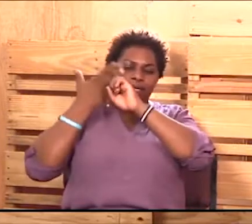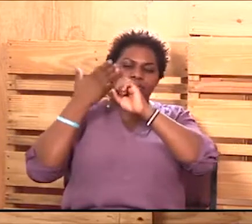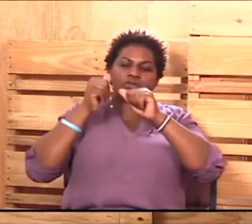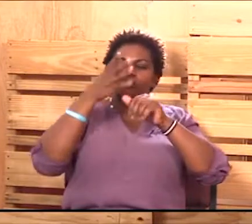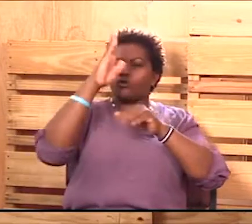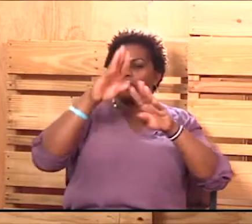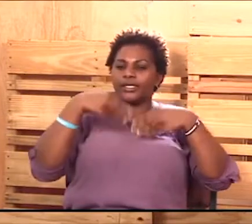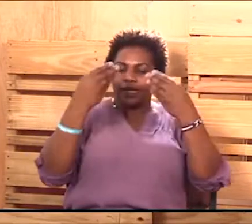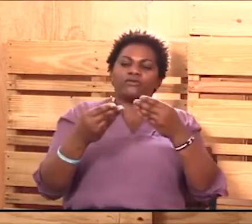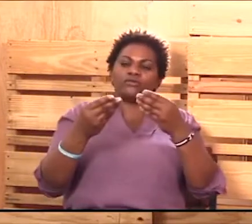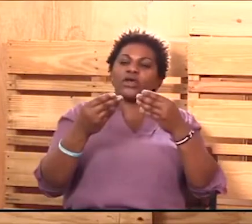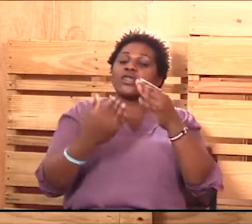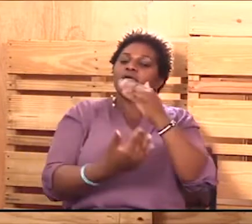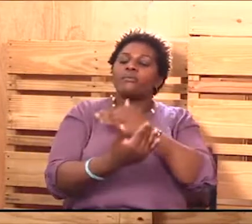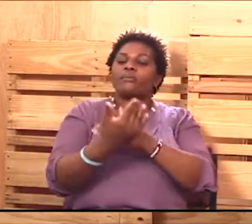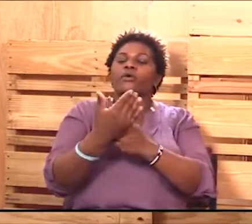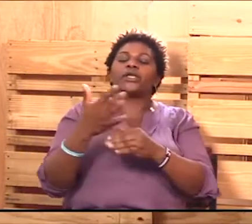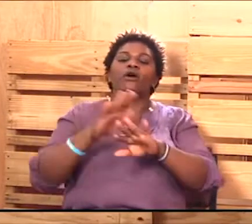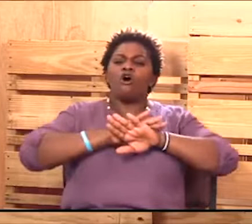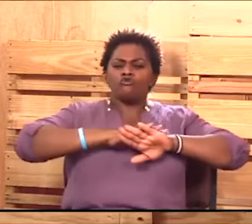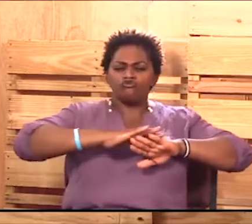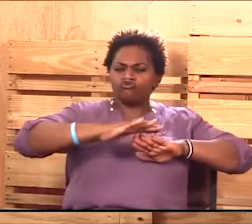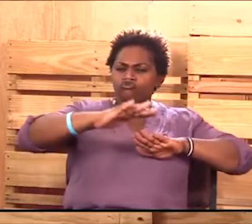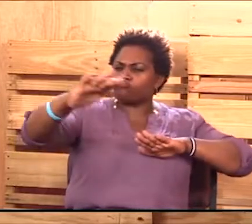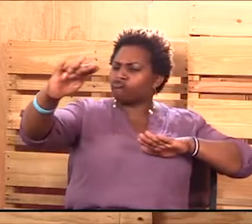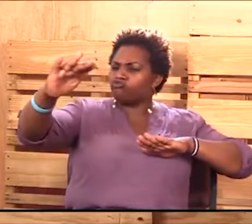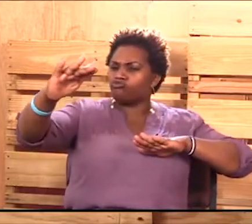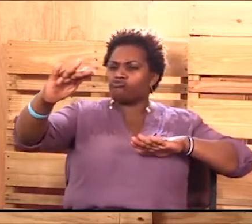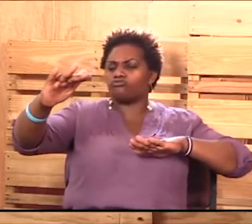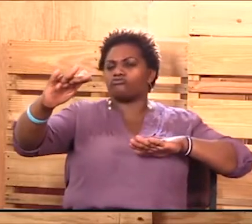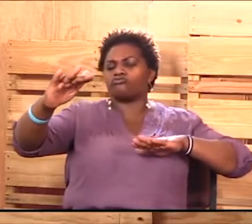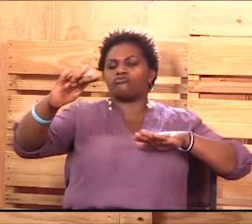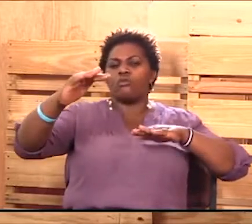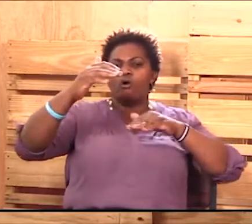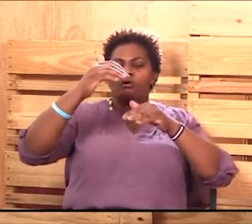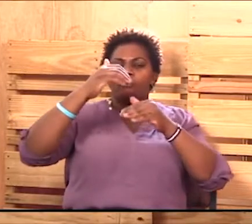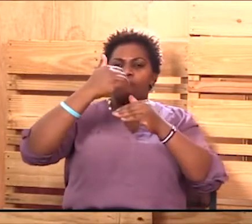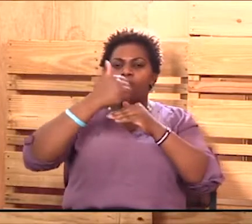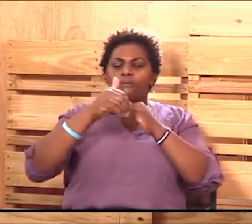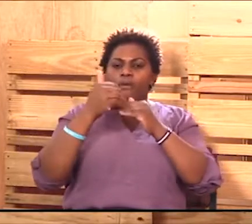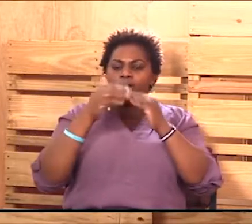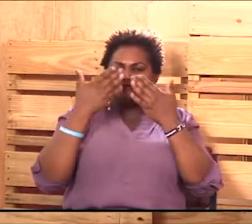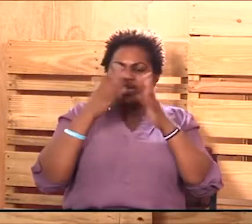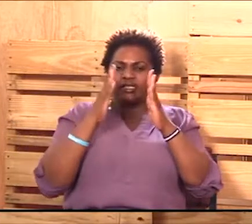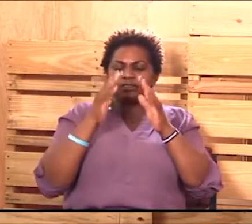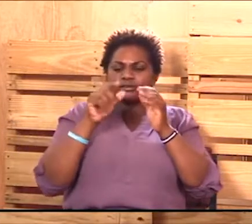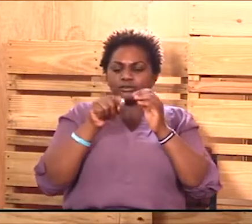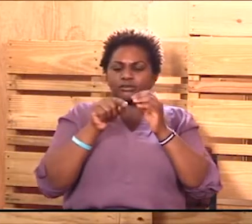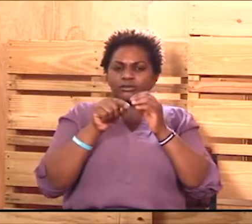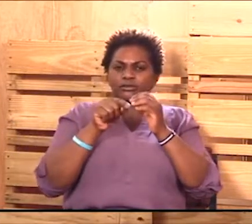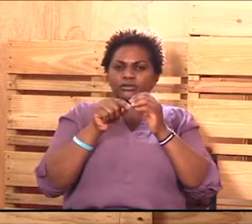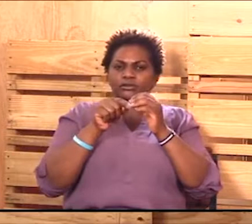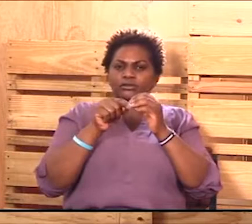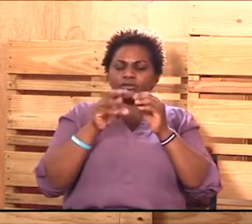in the morning, there was a layer of dew around the camp. When the dew was gone,